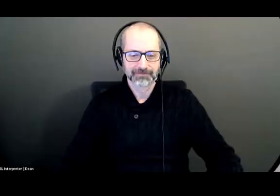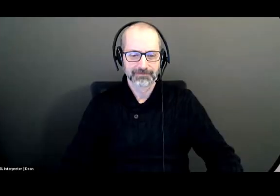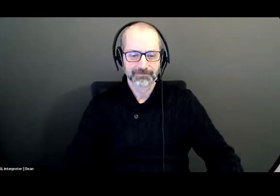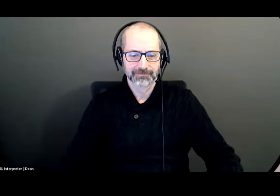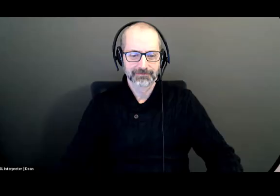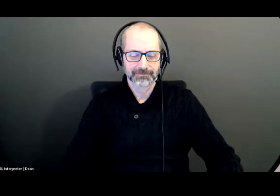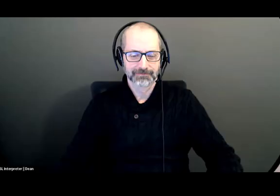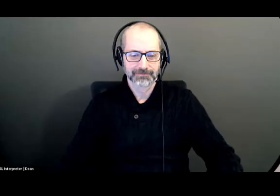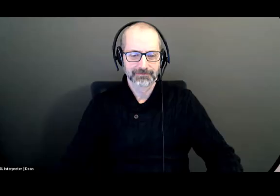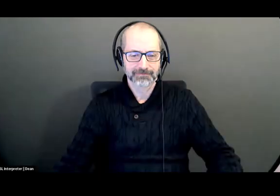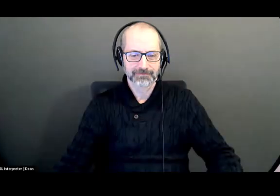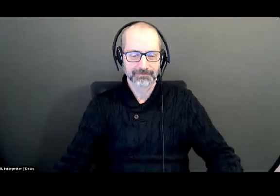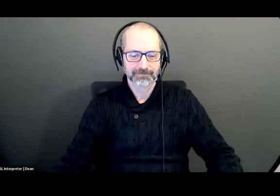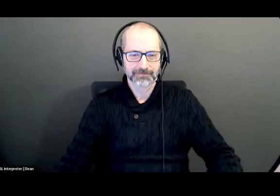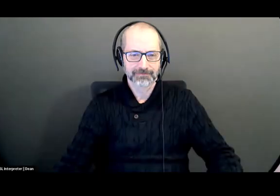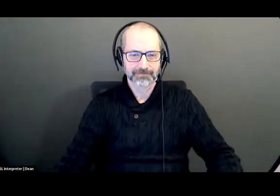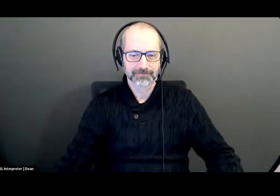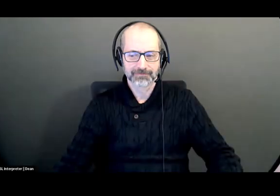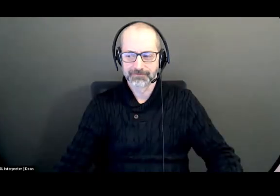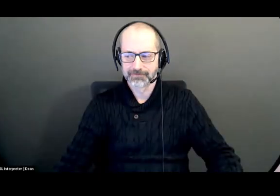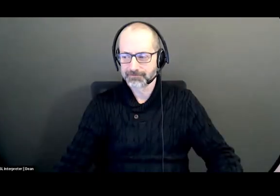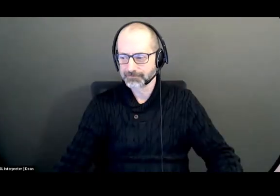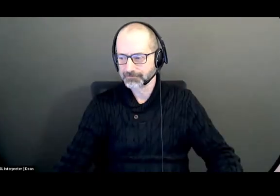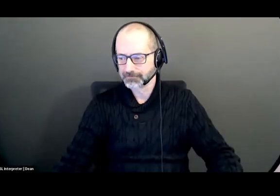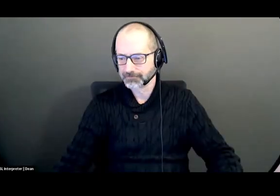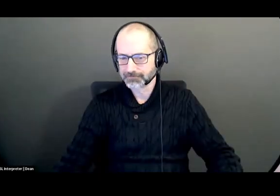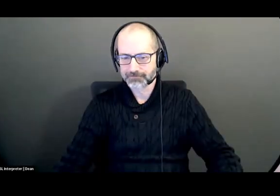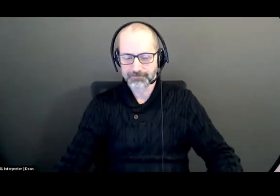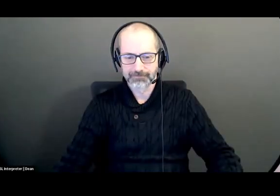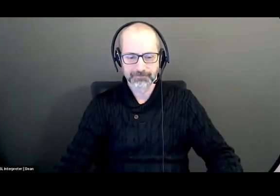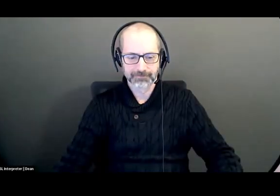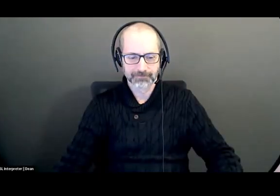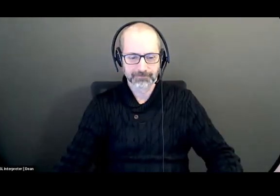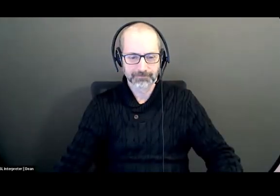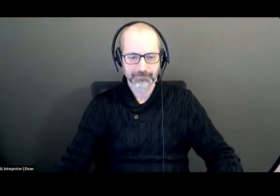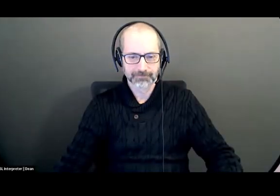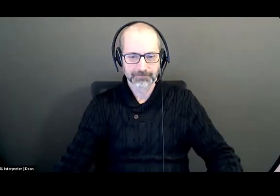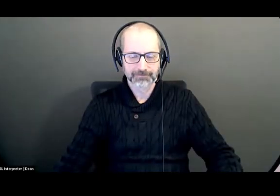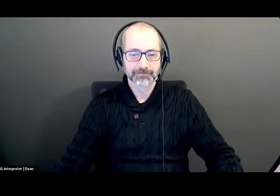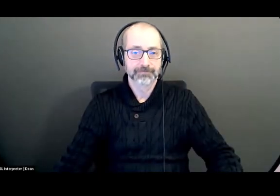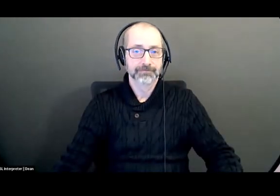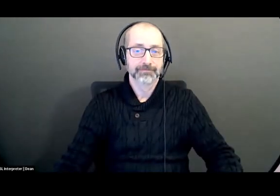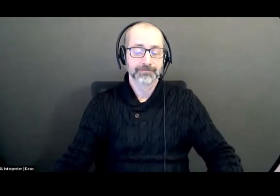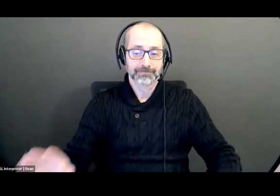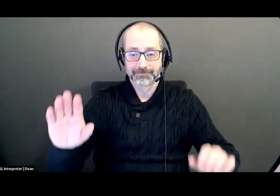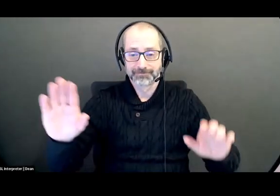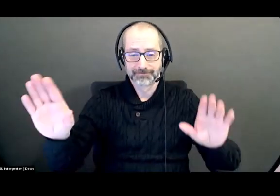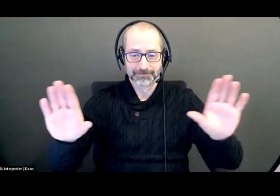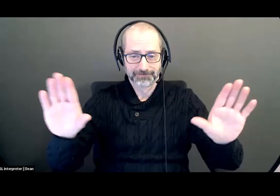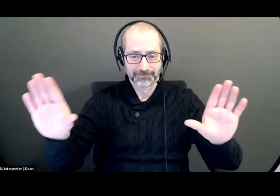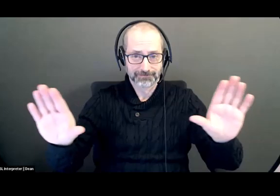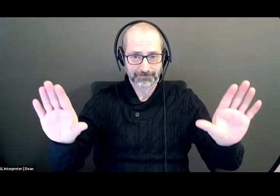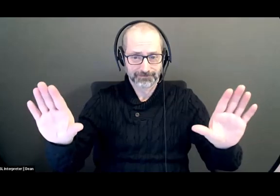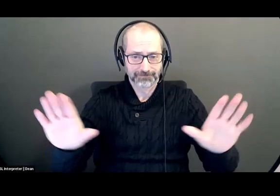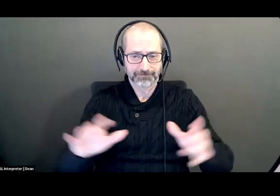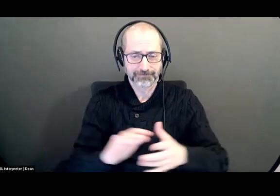give good thanks to all of the folks who just spoke and sharing the work they're